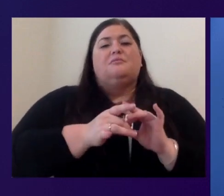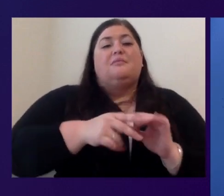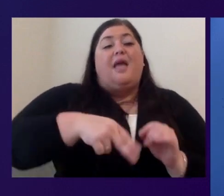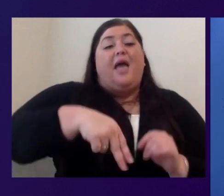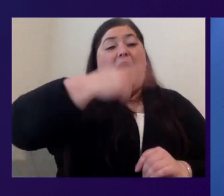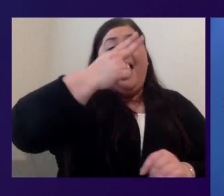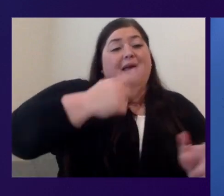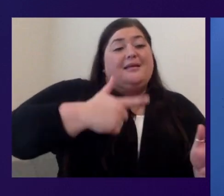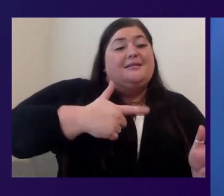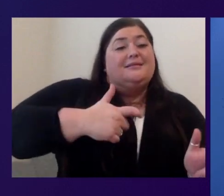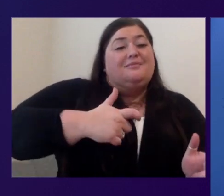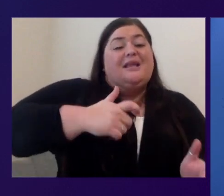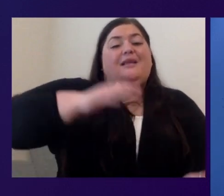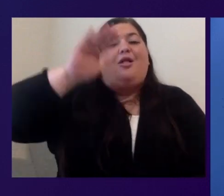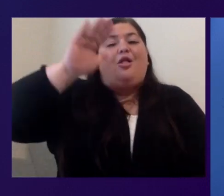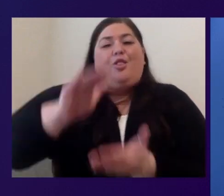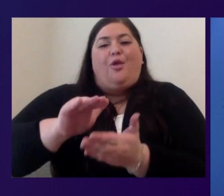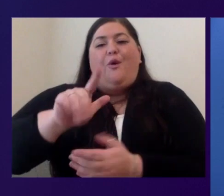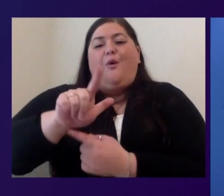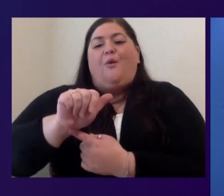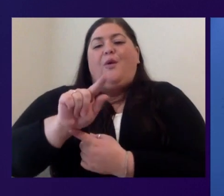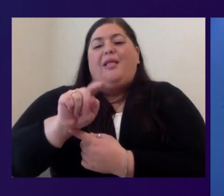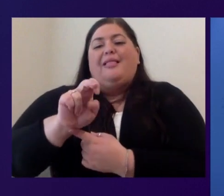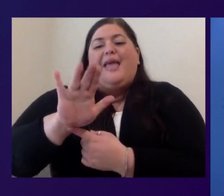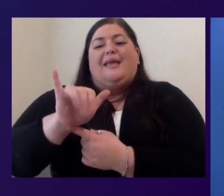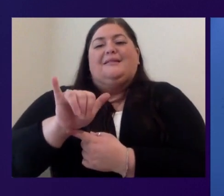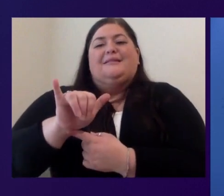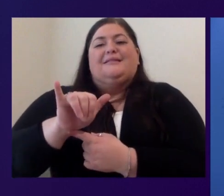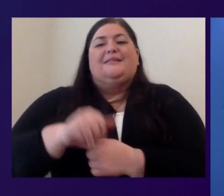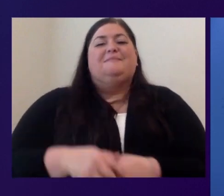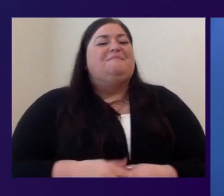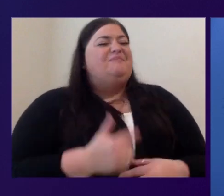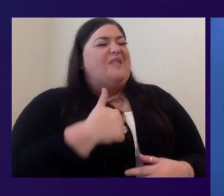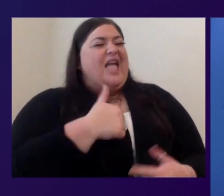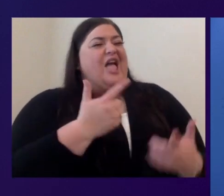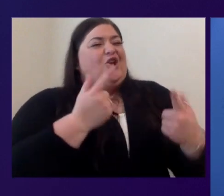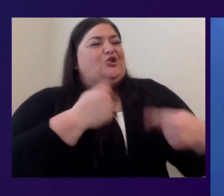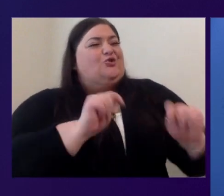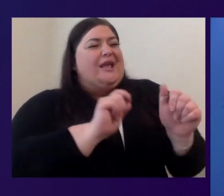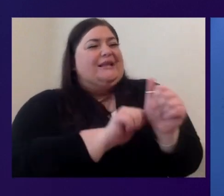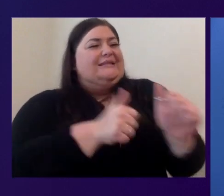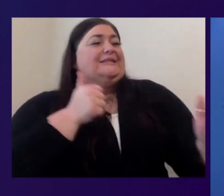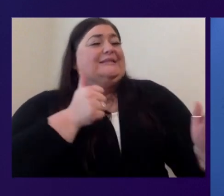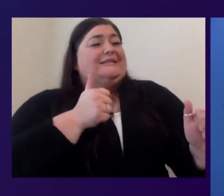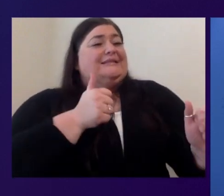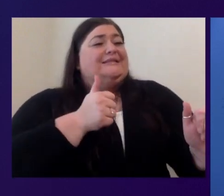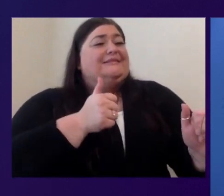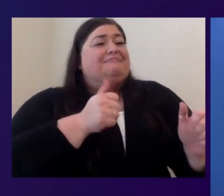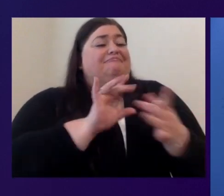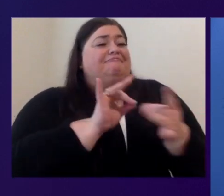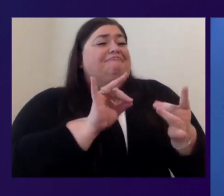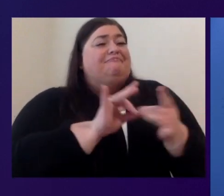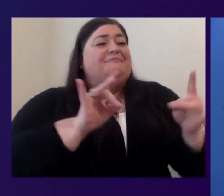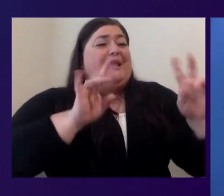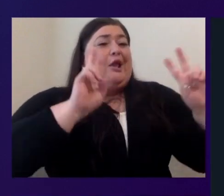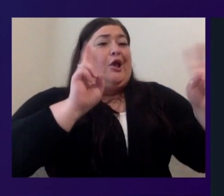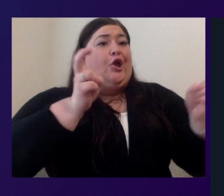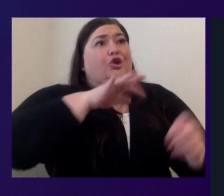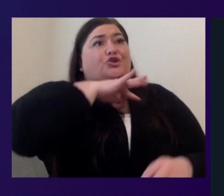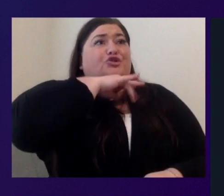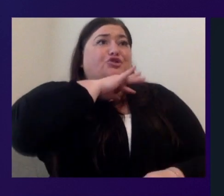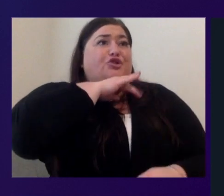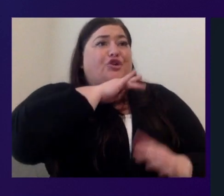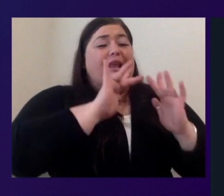between all of our regions. Yeah, I try not to say dirty internet, but that's kind of what I'm getting at when you say once you're on the AWS